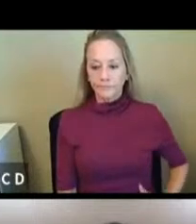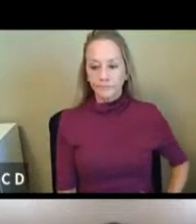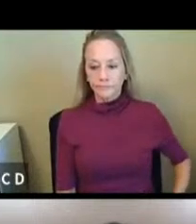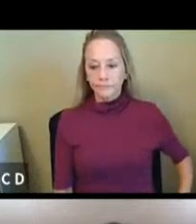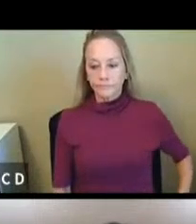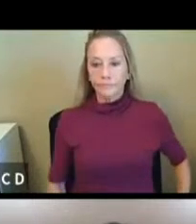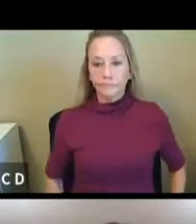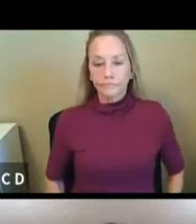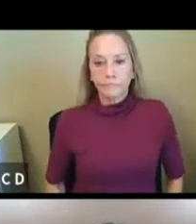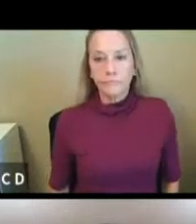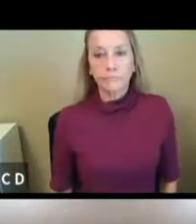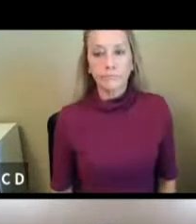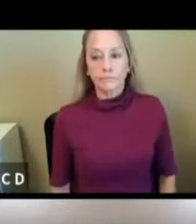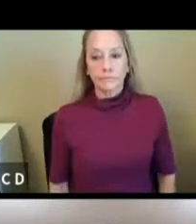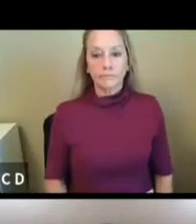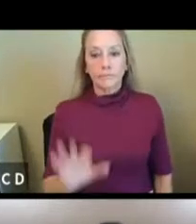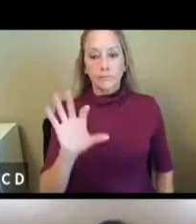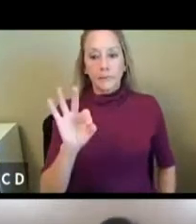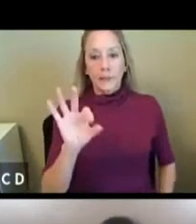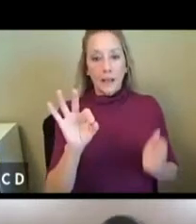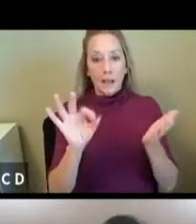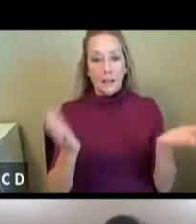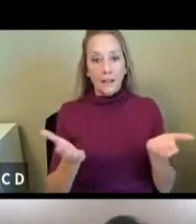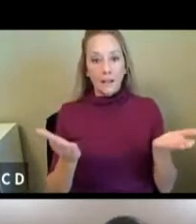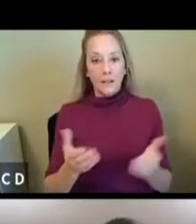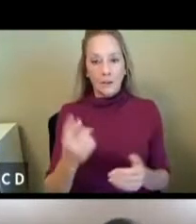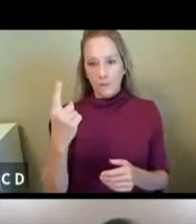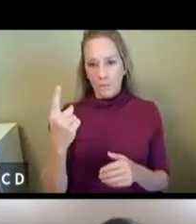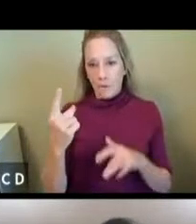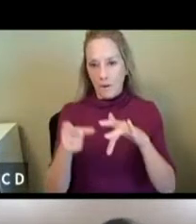9 present, 1 absent. Thank you.